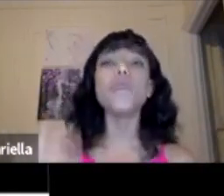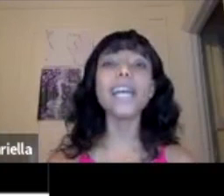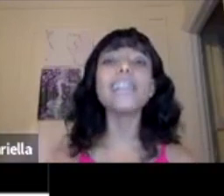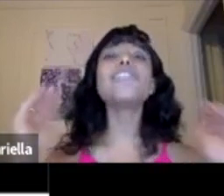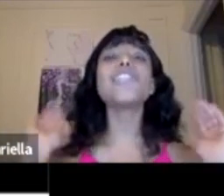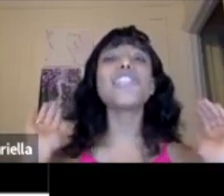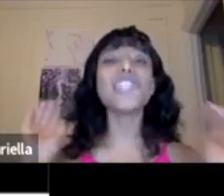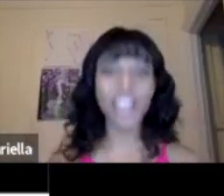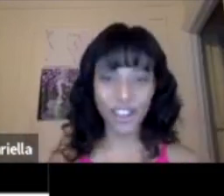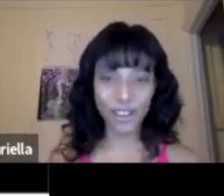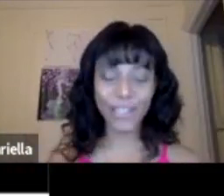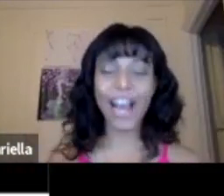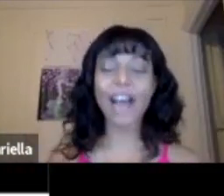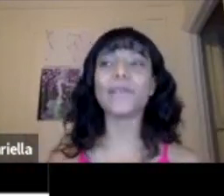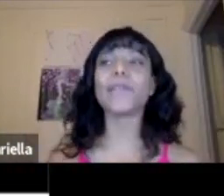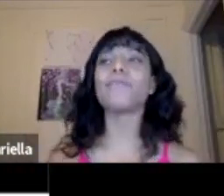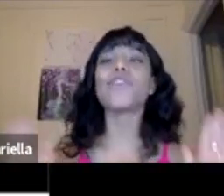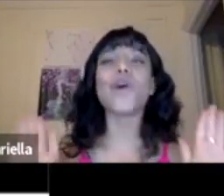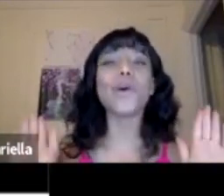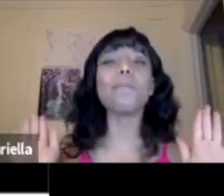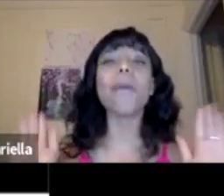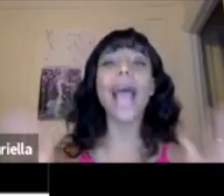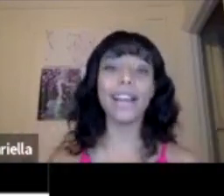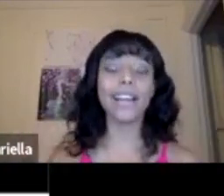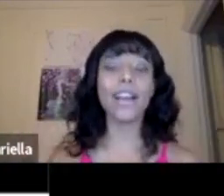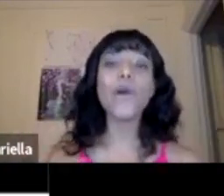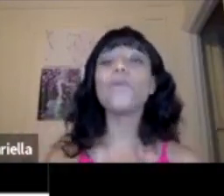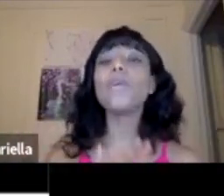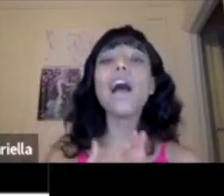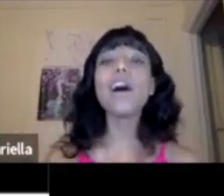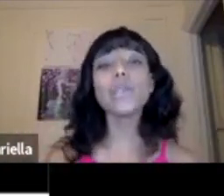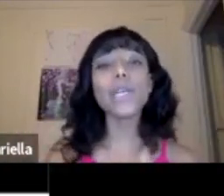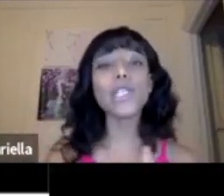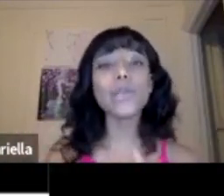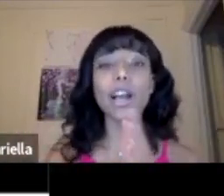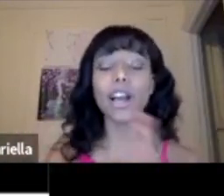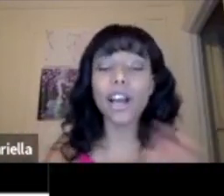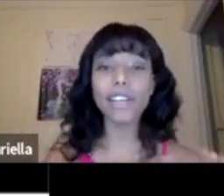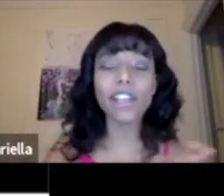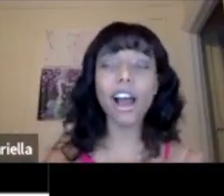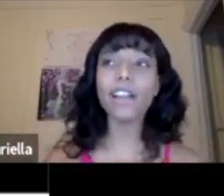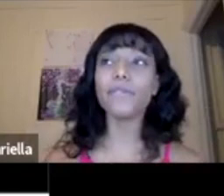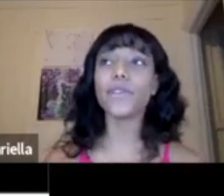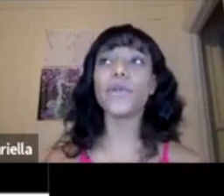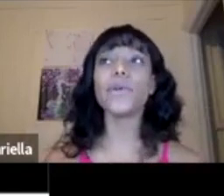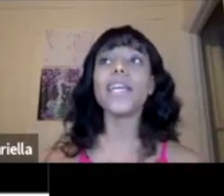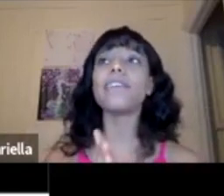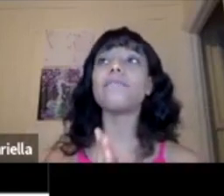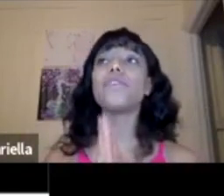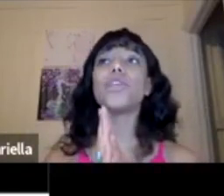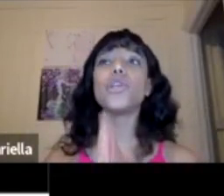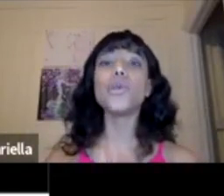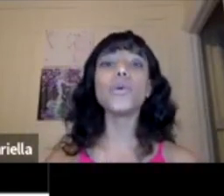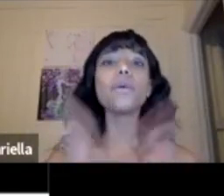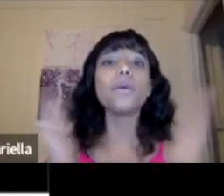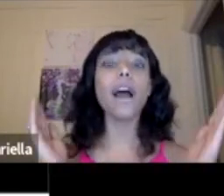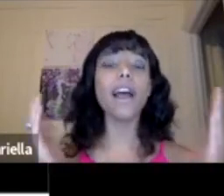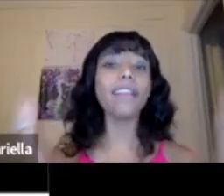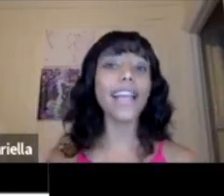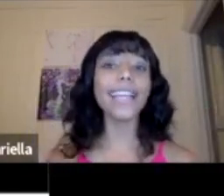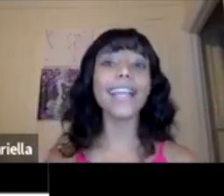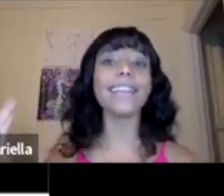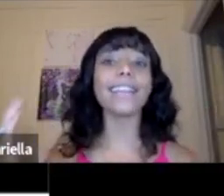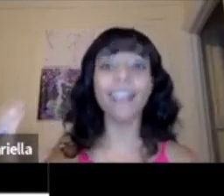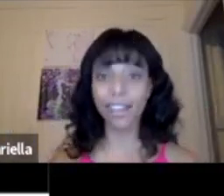We will share those out. Don't panic. We also want to encourage all of you, if you